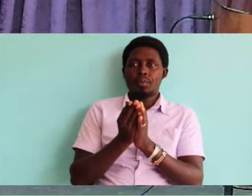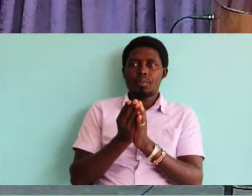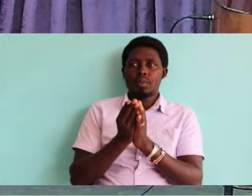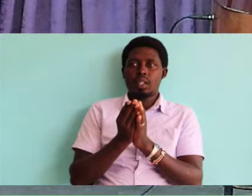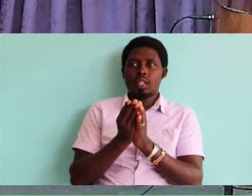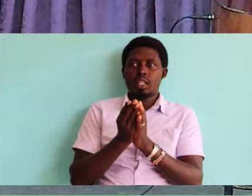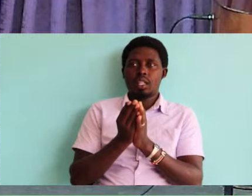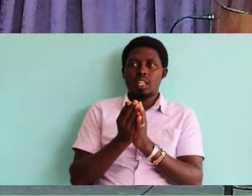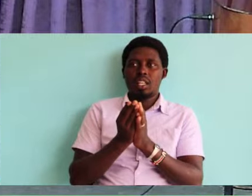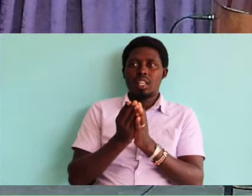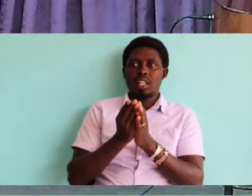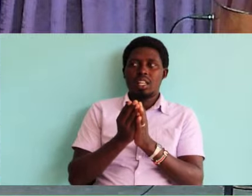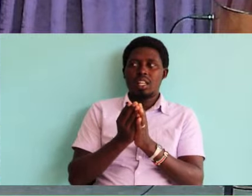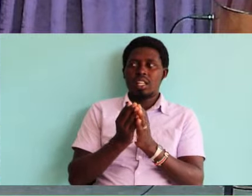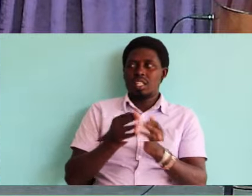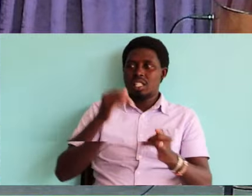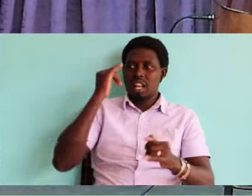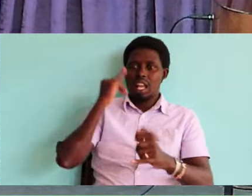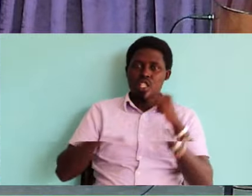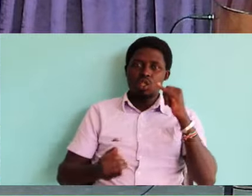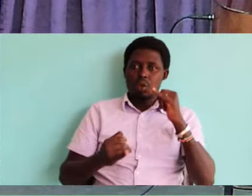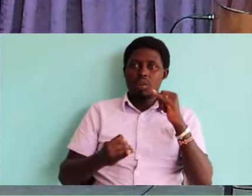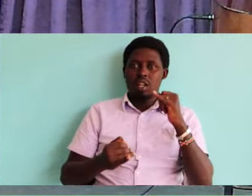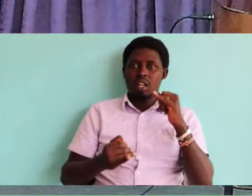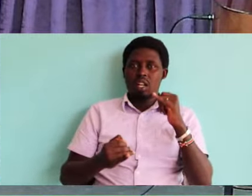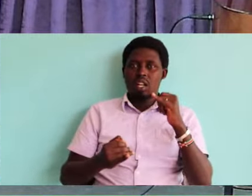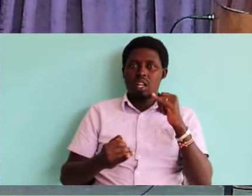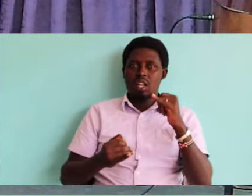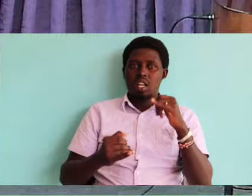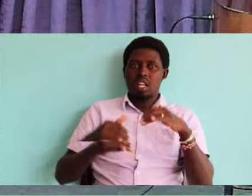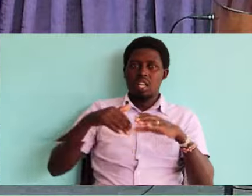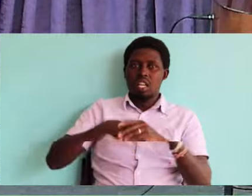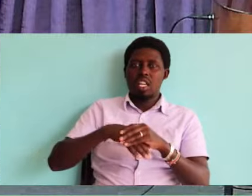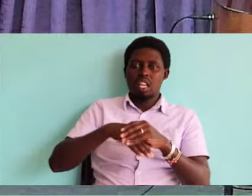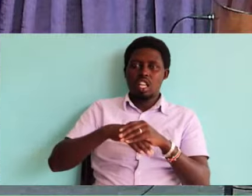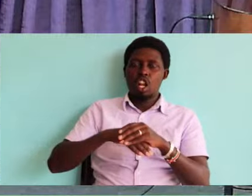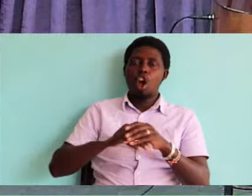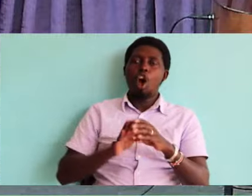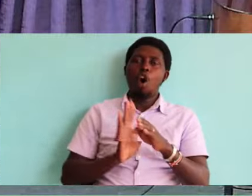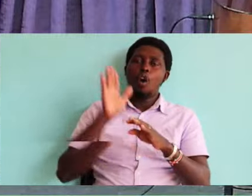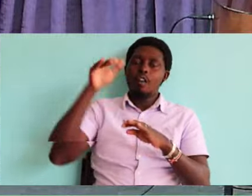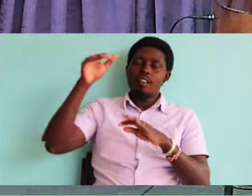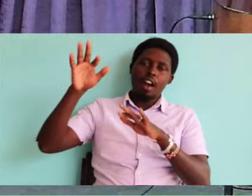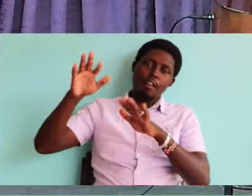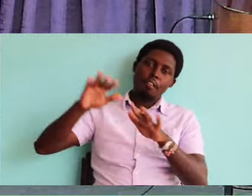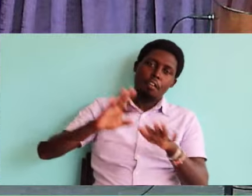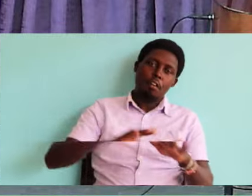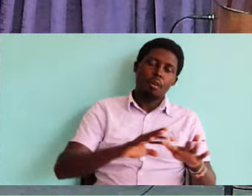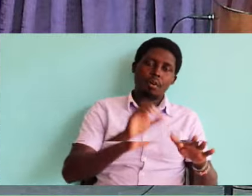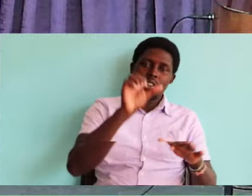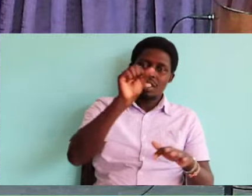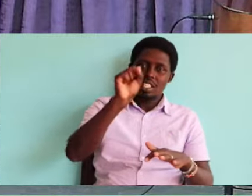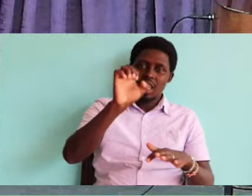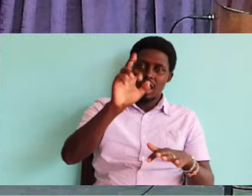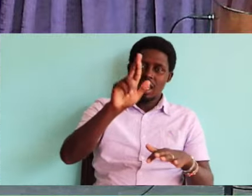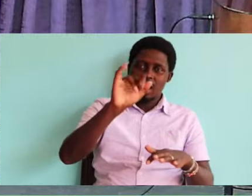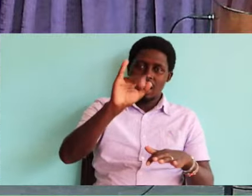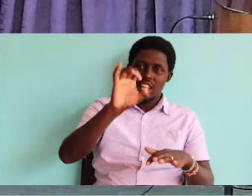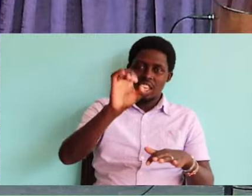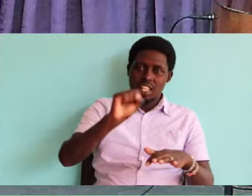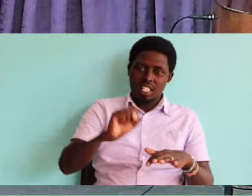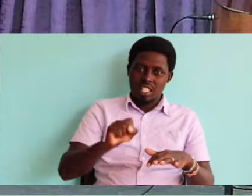I'm the last one in this series, Overflow series, and I was thinking